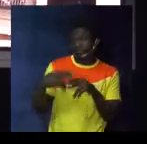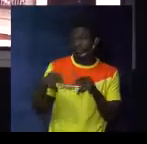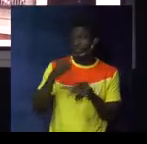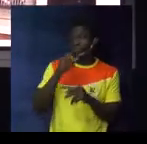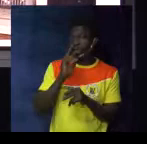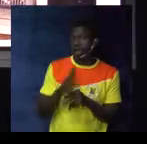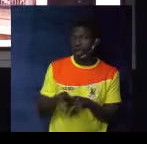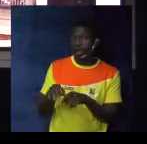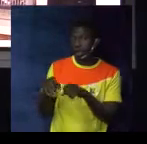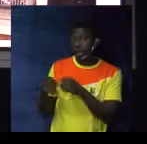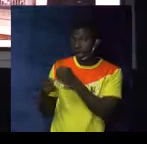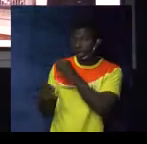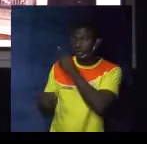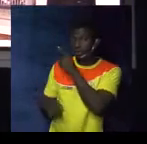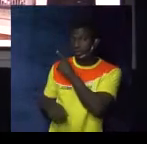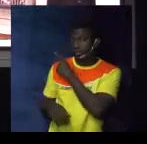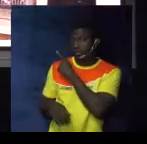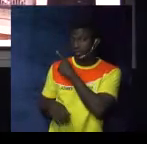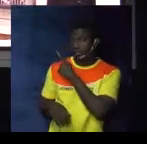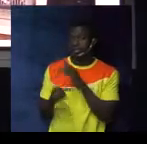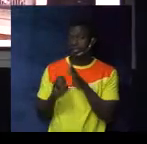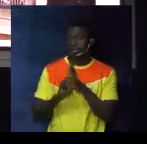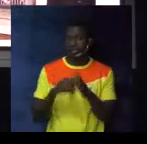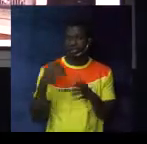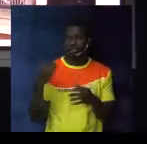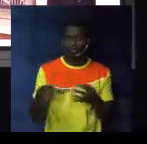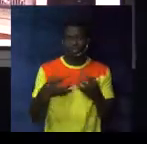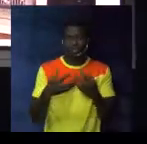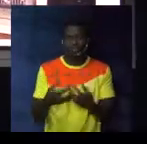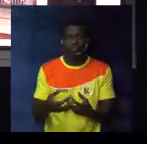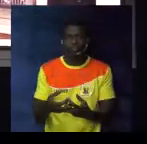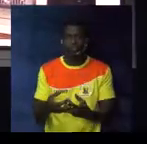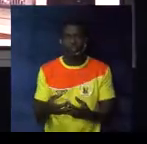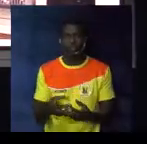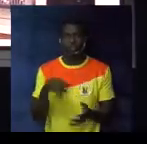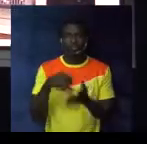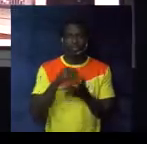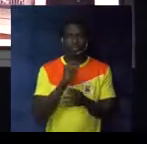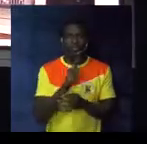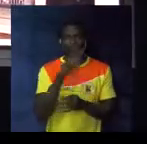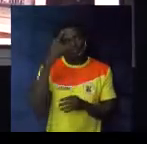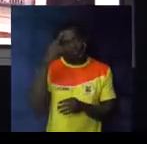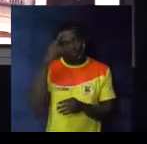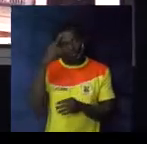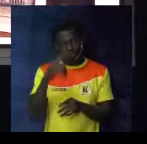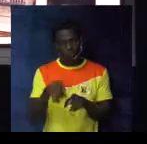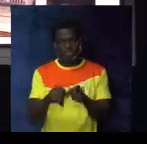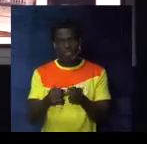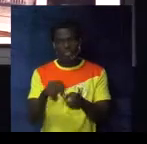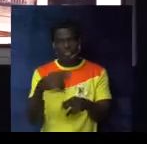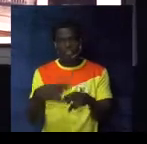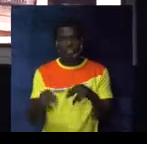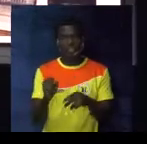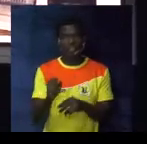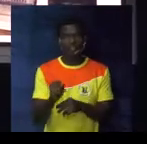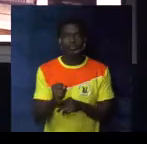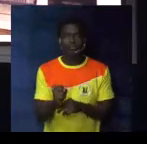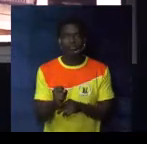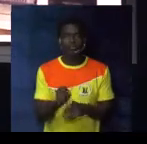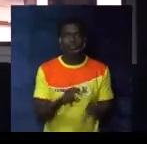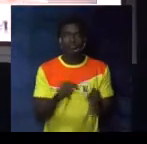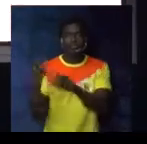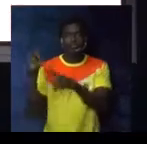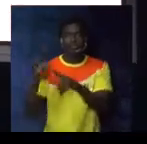are hatched. So this is example of incubator. What's the use? It's used for